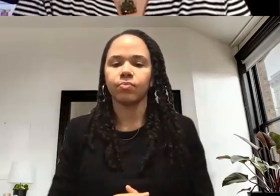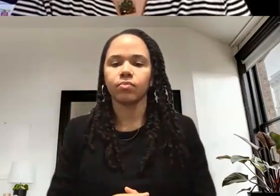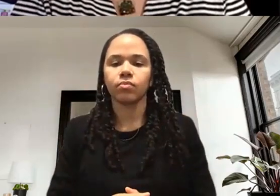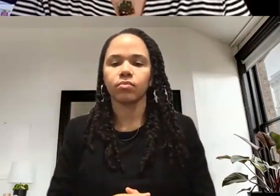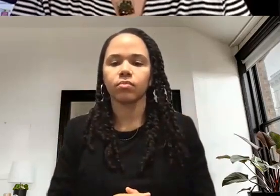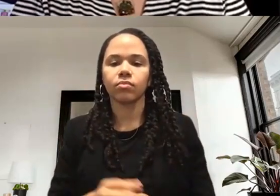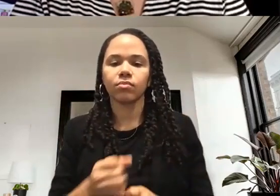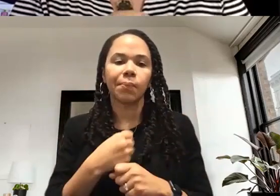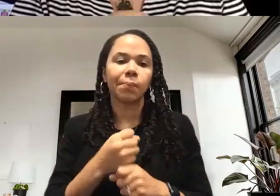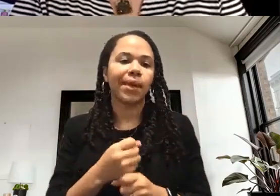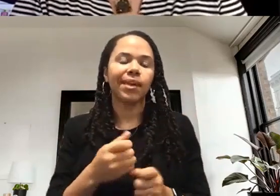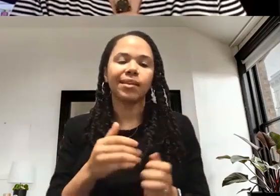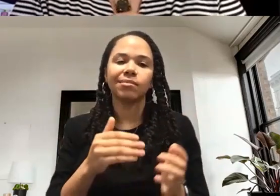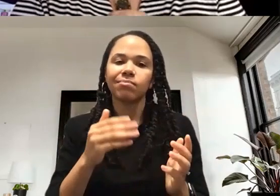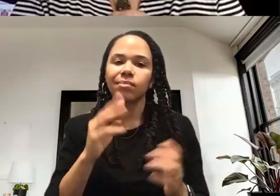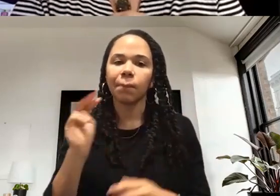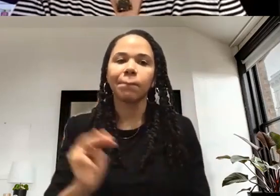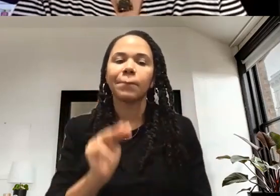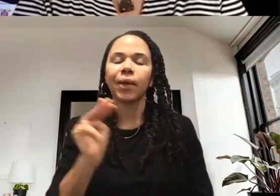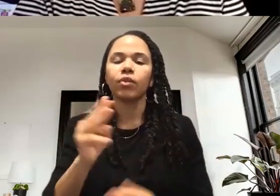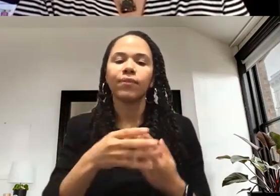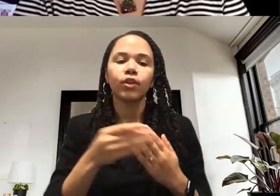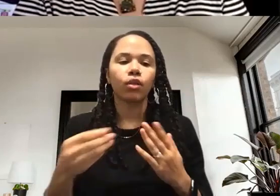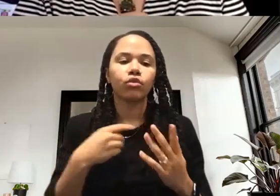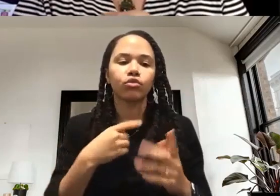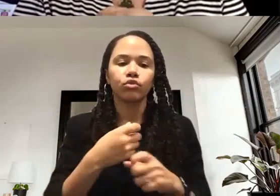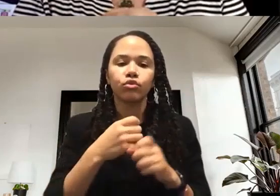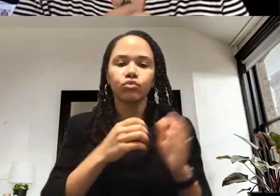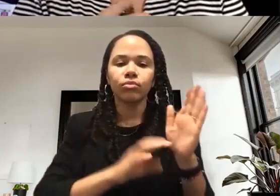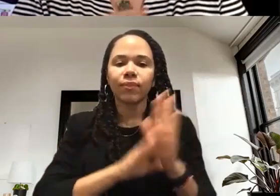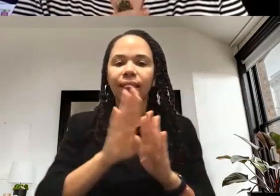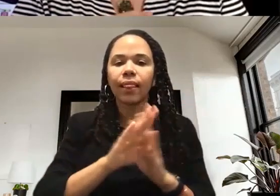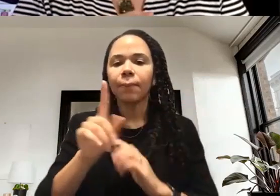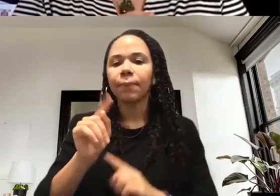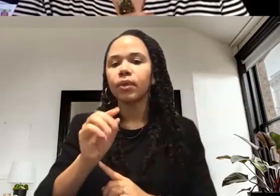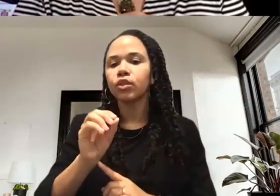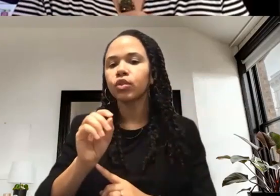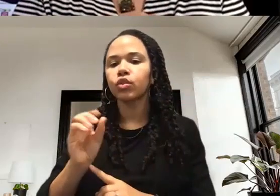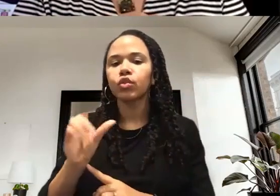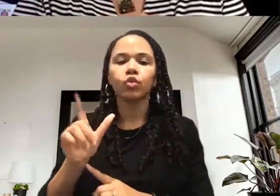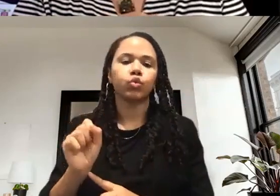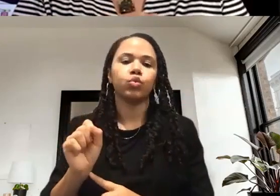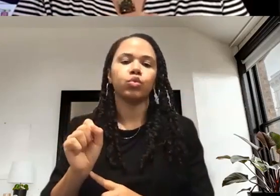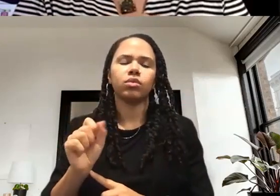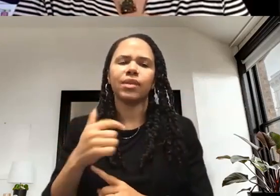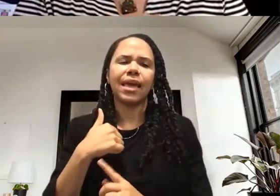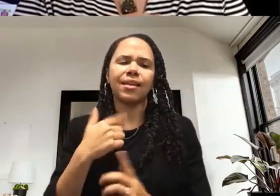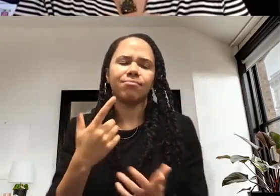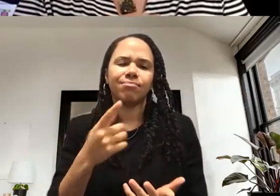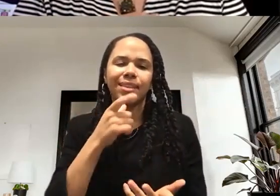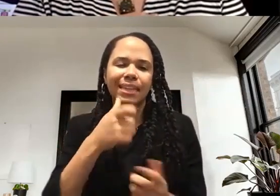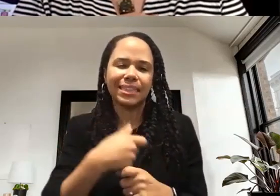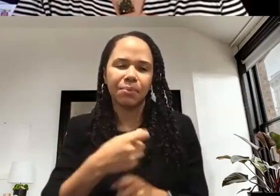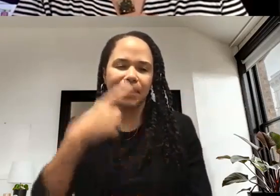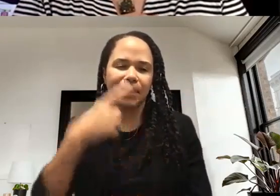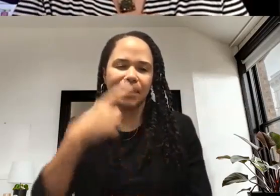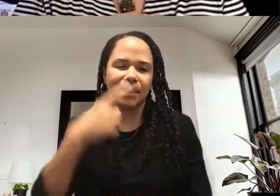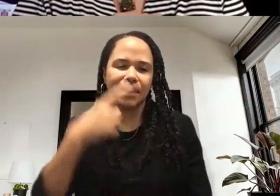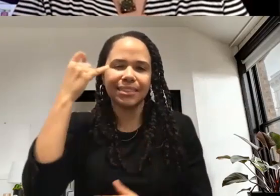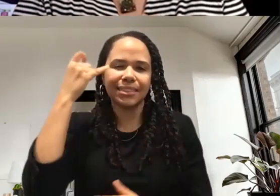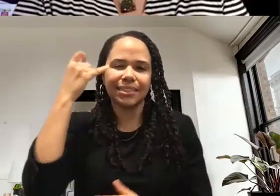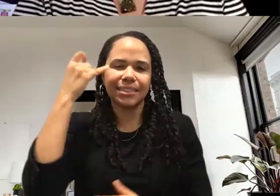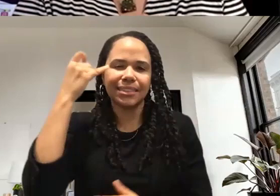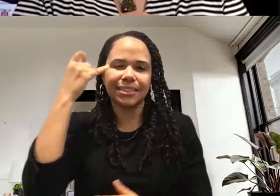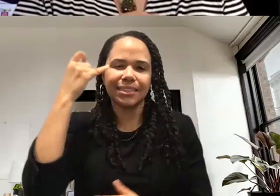of venture capital is going into creating tools, and it is like ridiculous that they might create something that's not accessible.